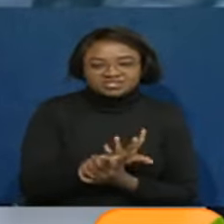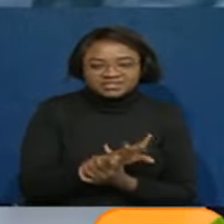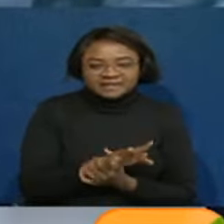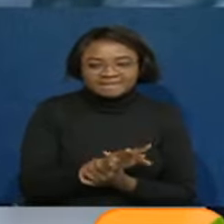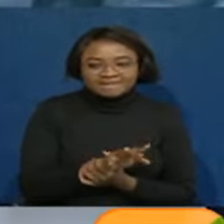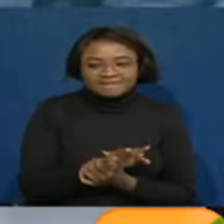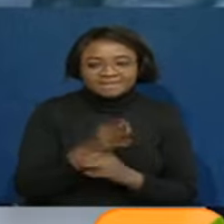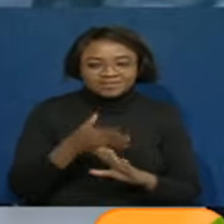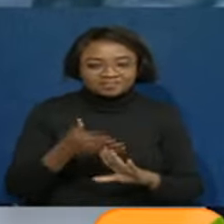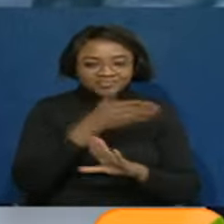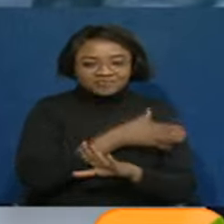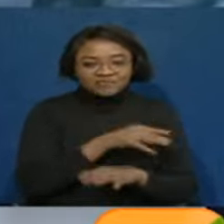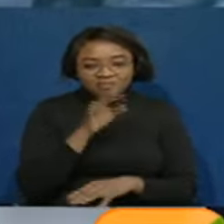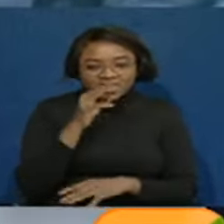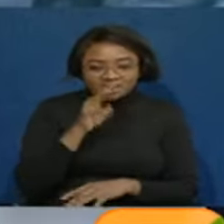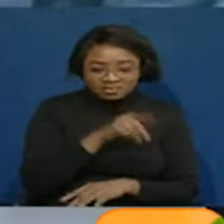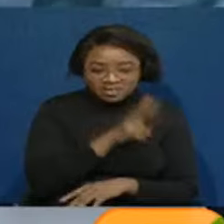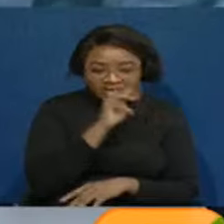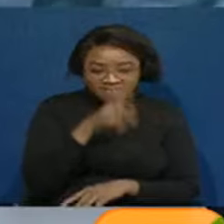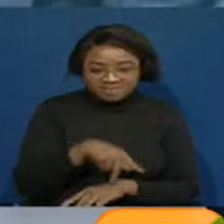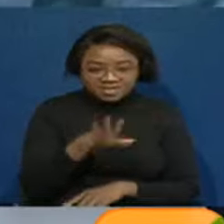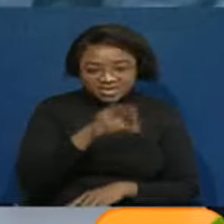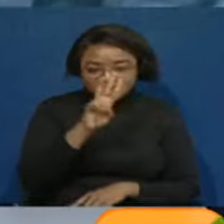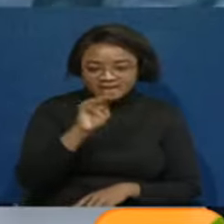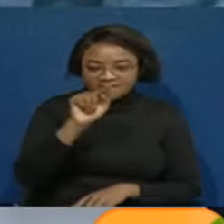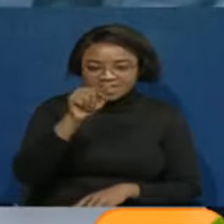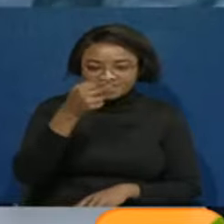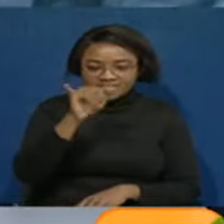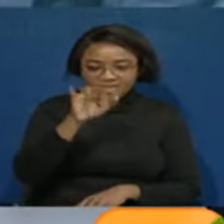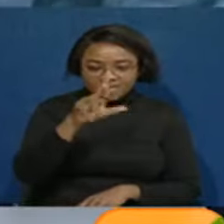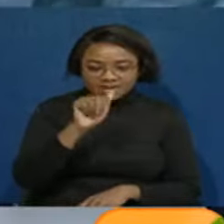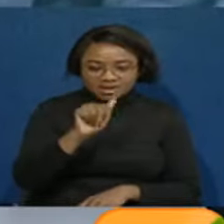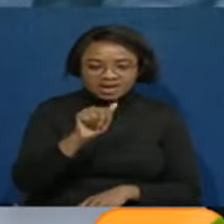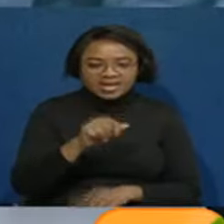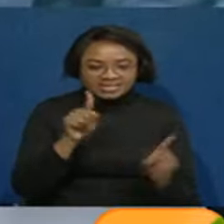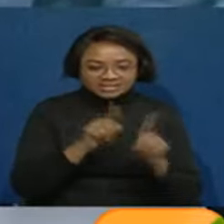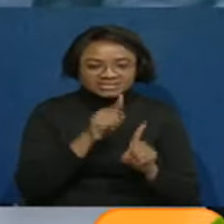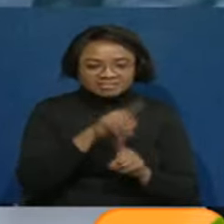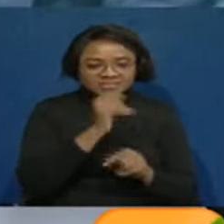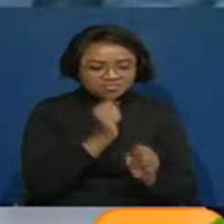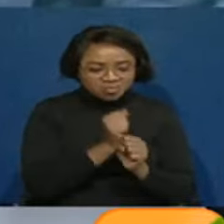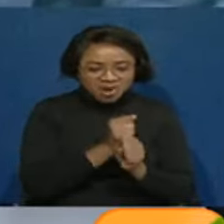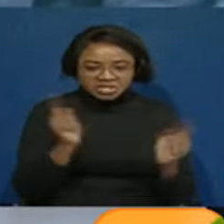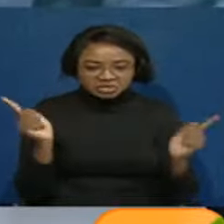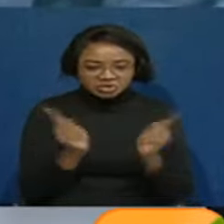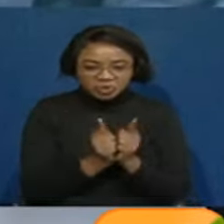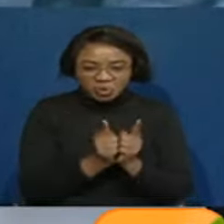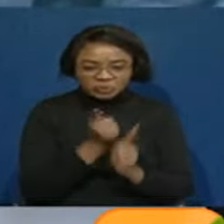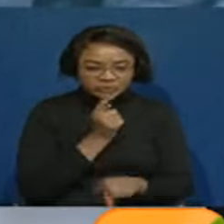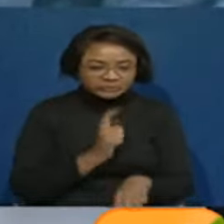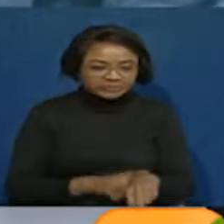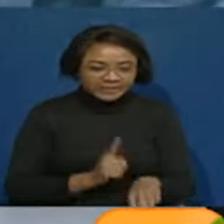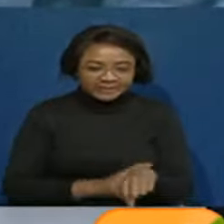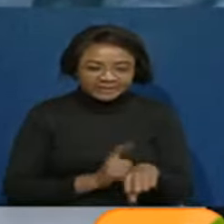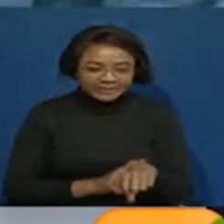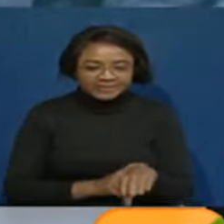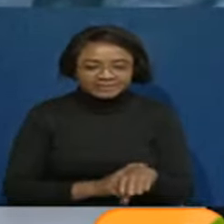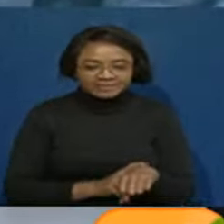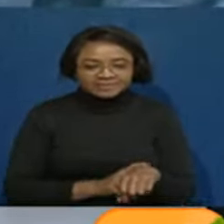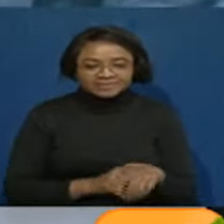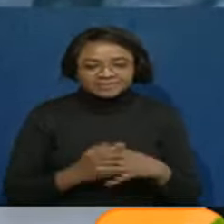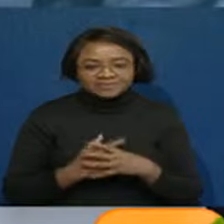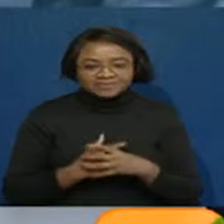former Mathira Member of Parliament also holds the record of having served the shortest period as DP under the